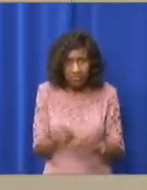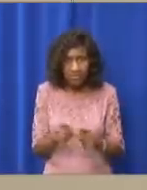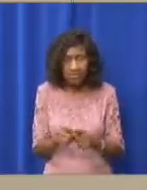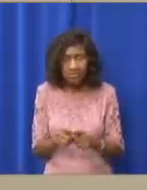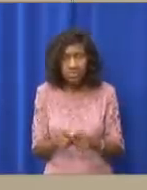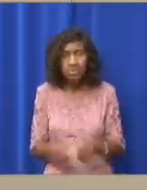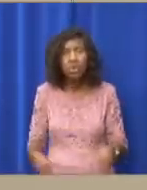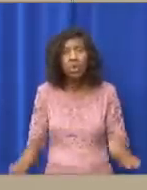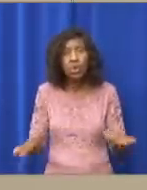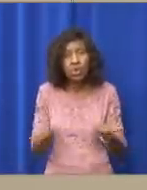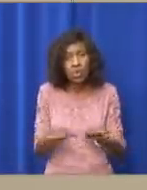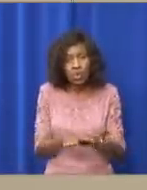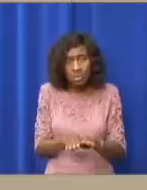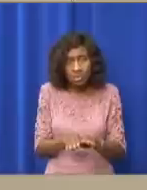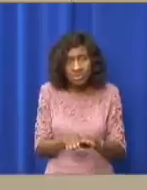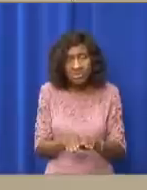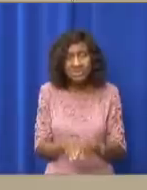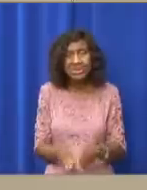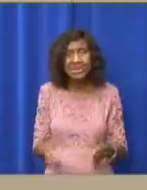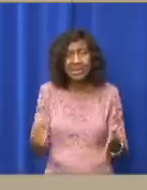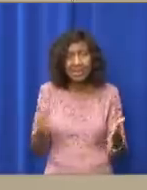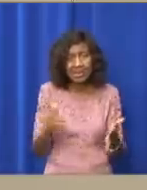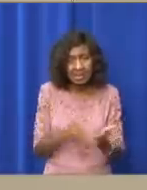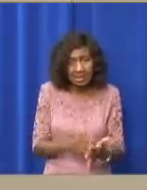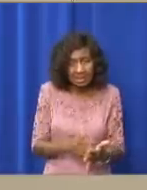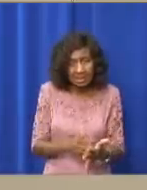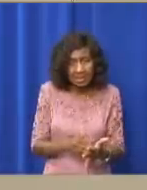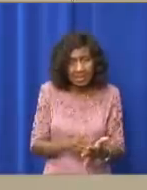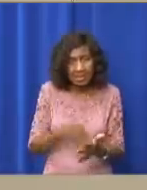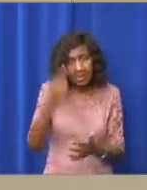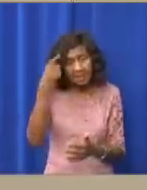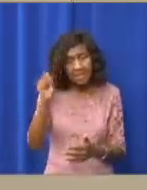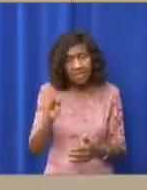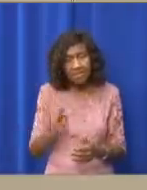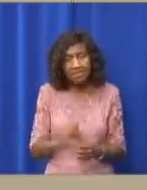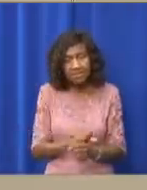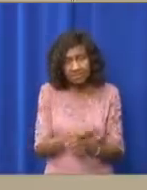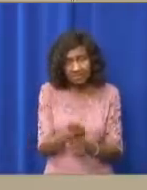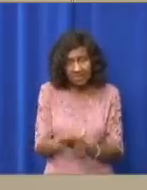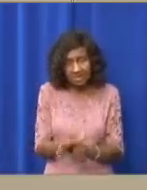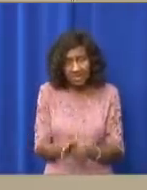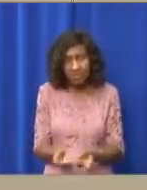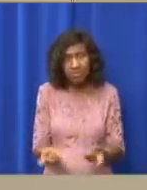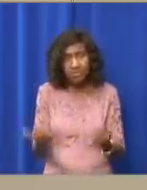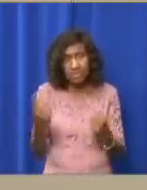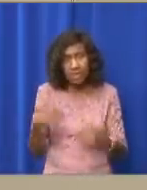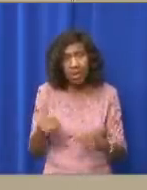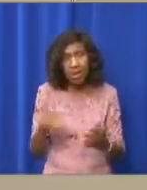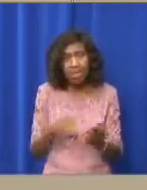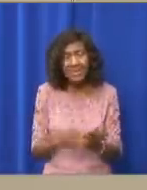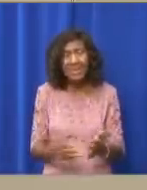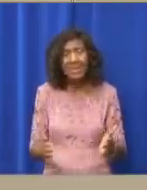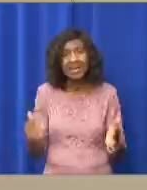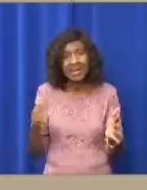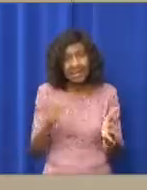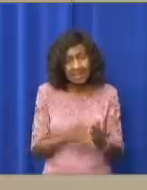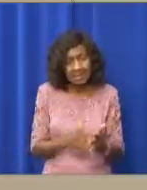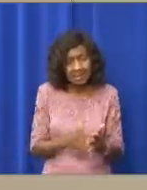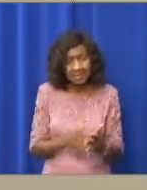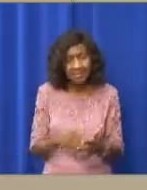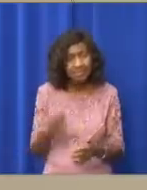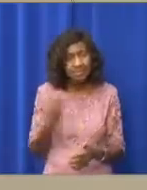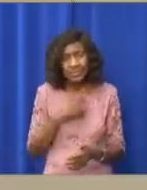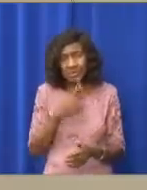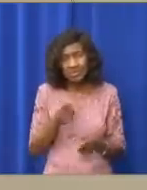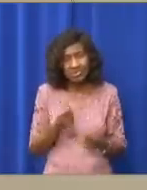virus starts to take off again through the community. We are trying very hard